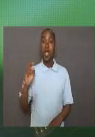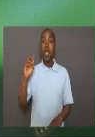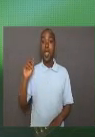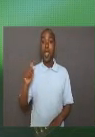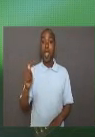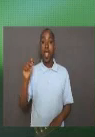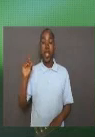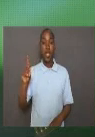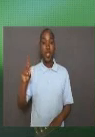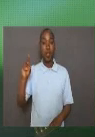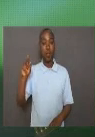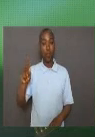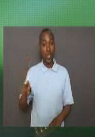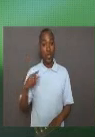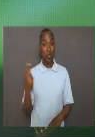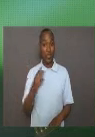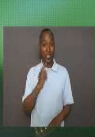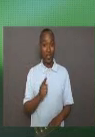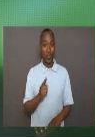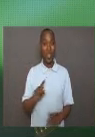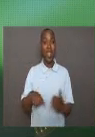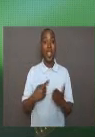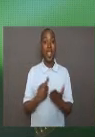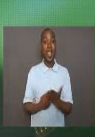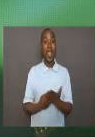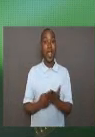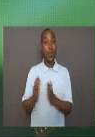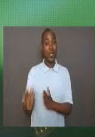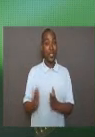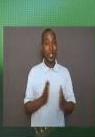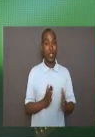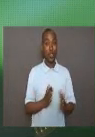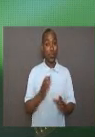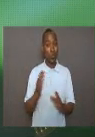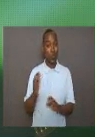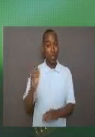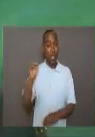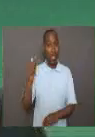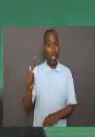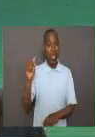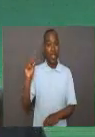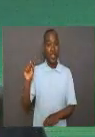phosphate groups, which results in the creation of ATP.